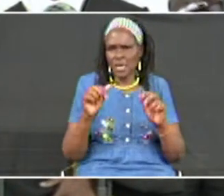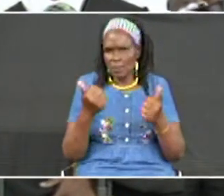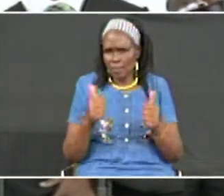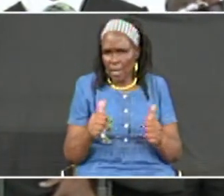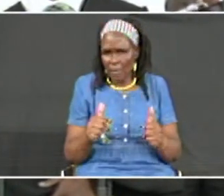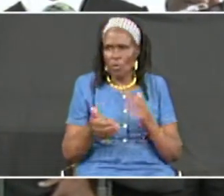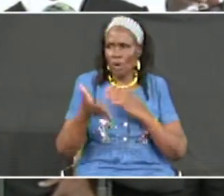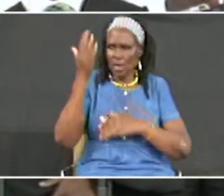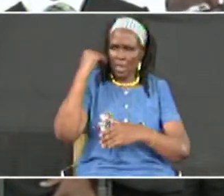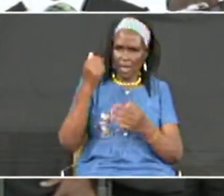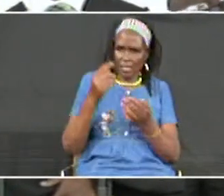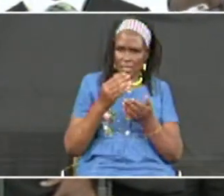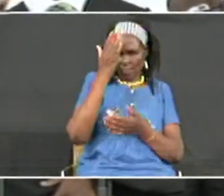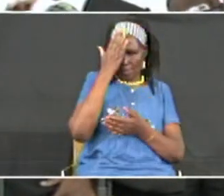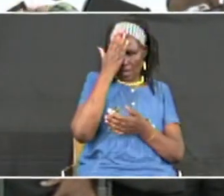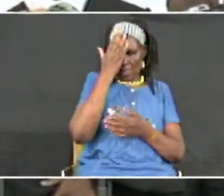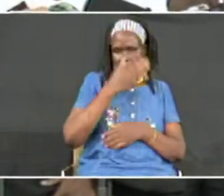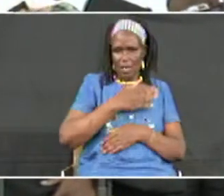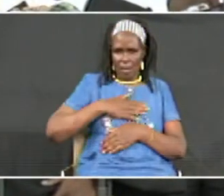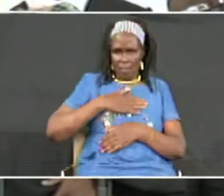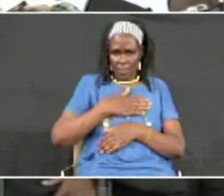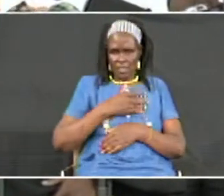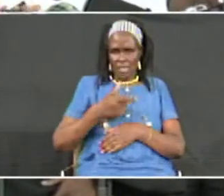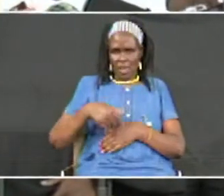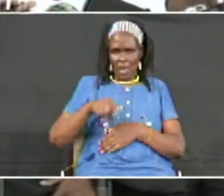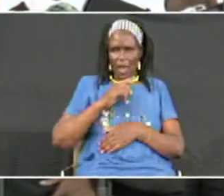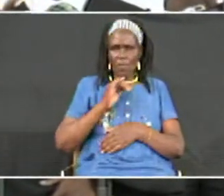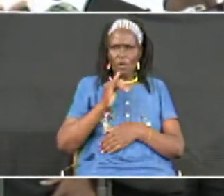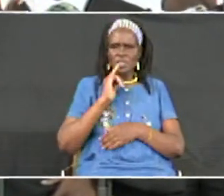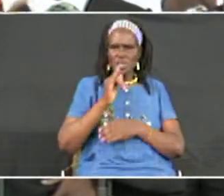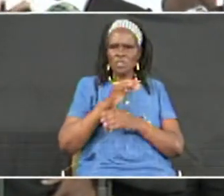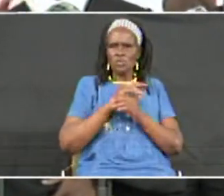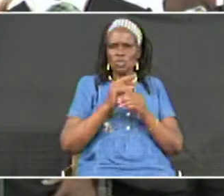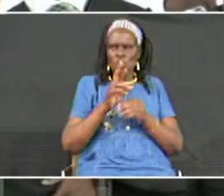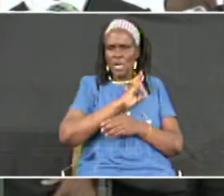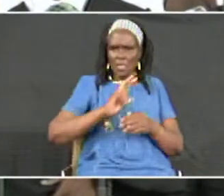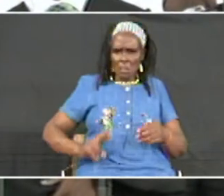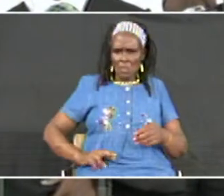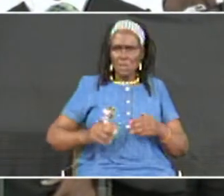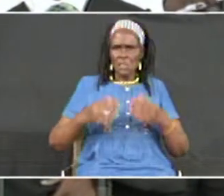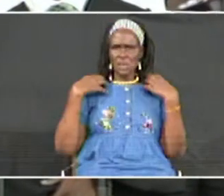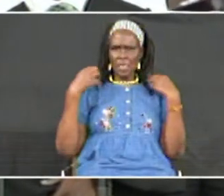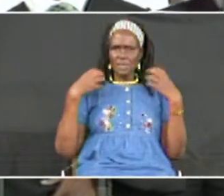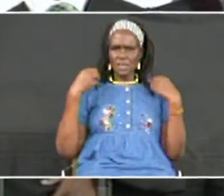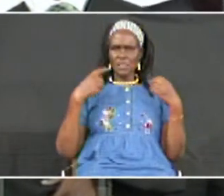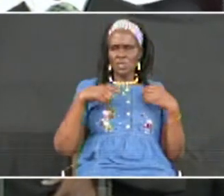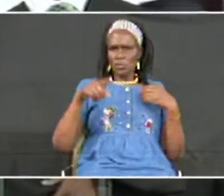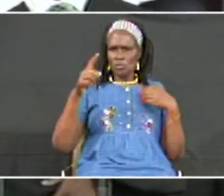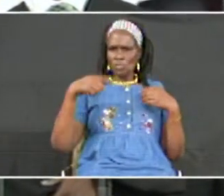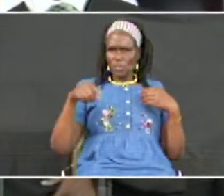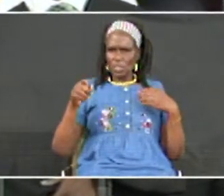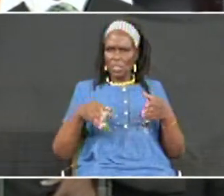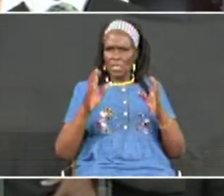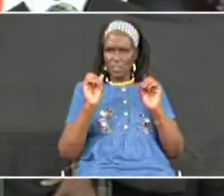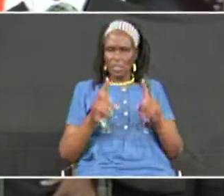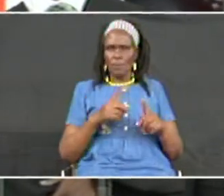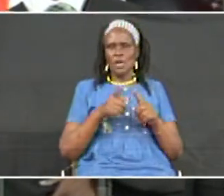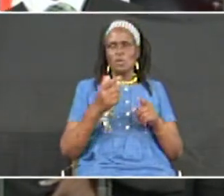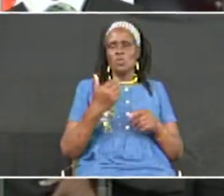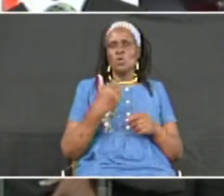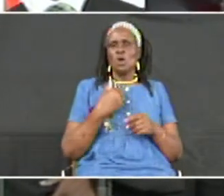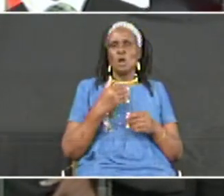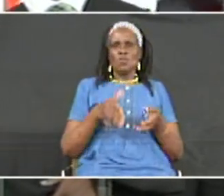Monday. Please, ours is not just a religious exercise to tick the days. So you have an opportunity to